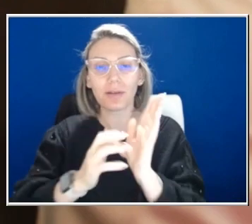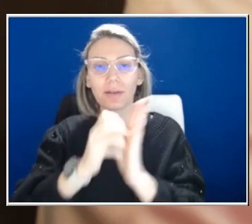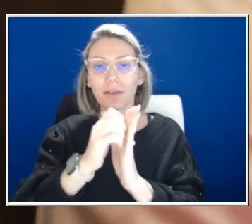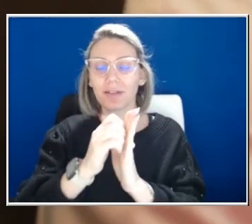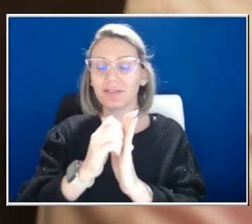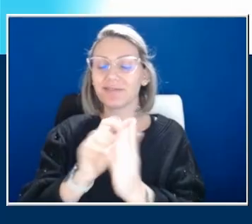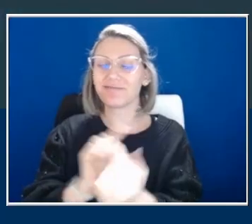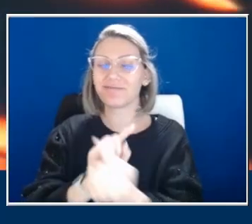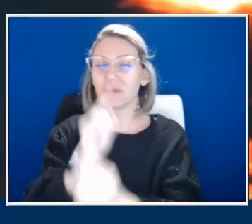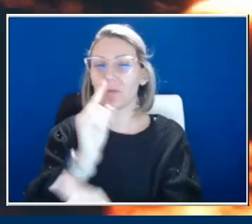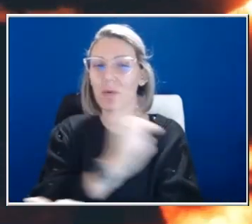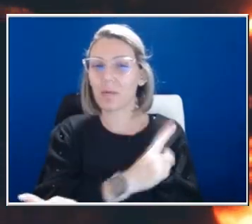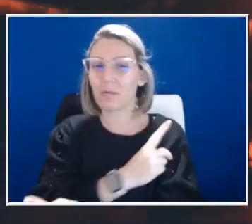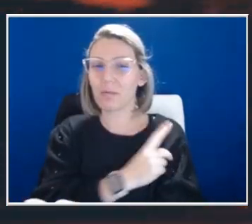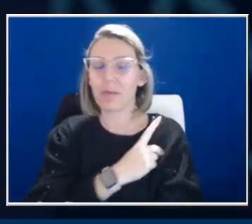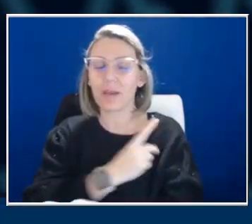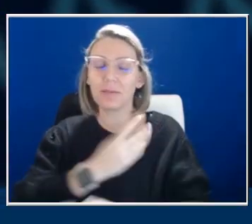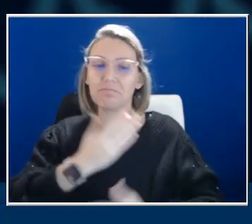opinion.